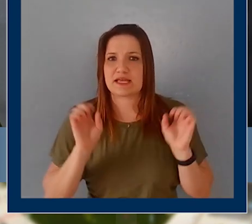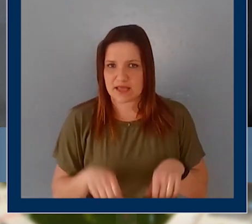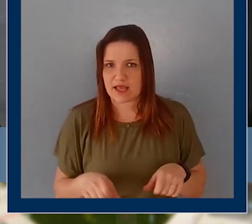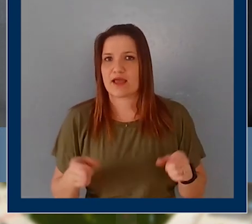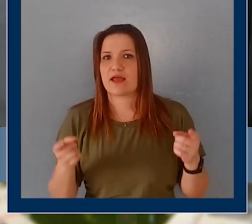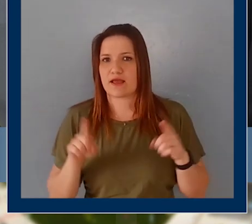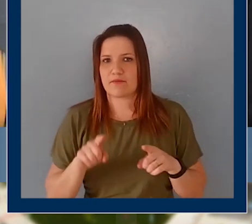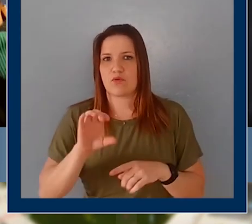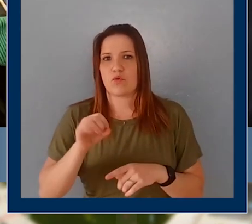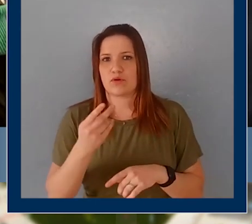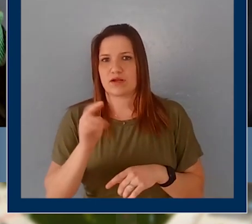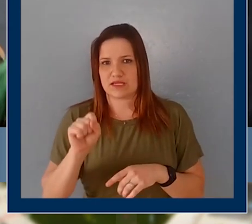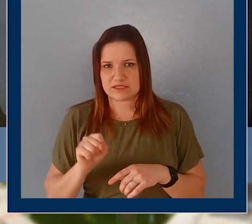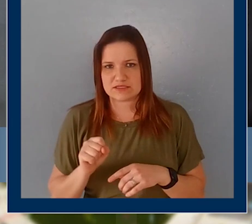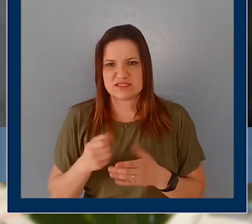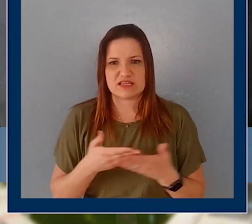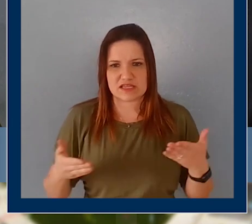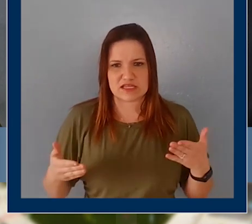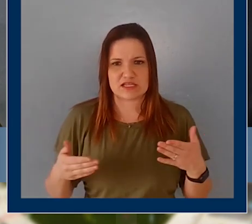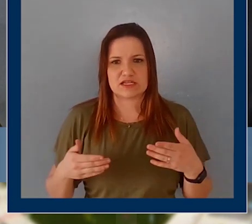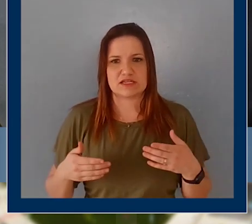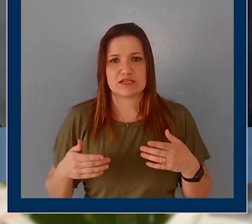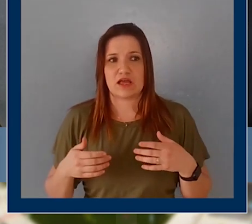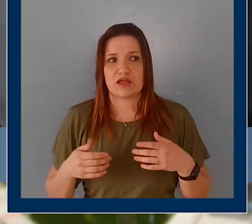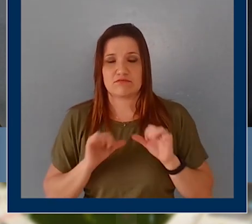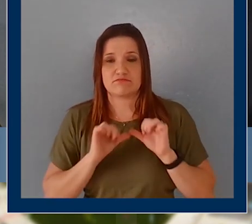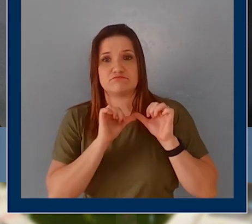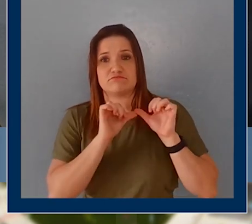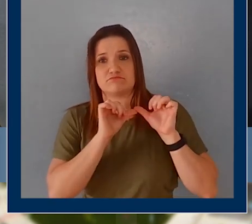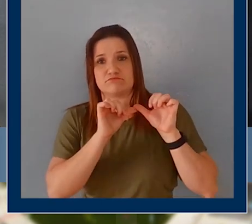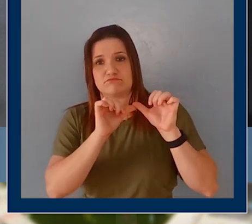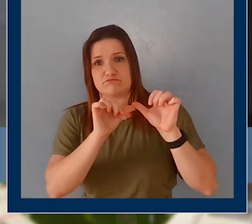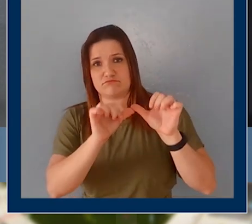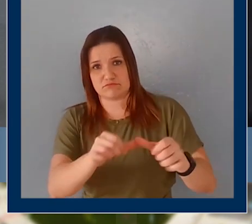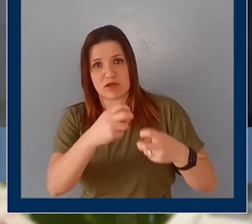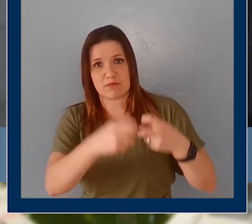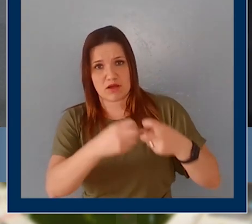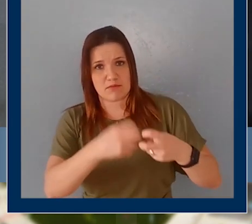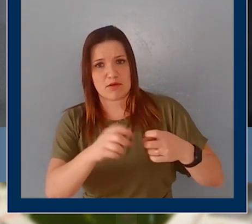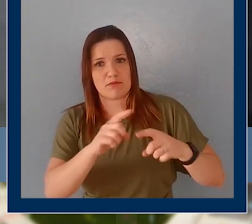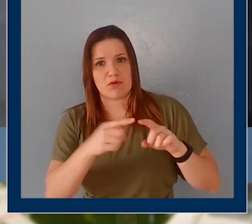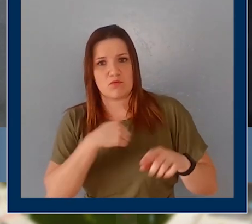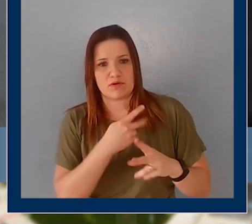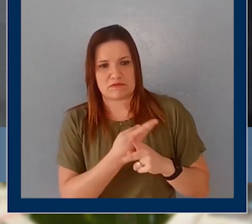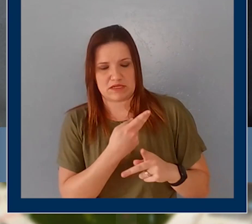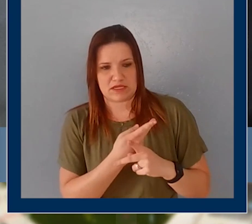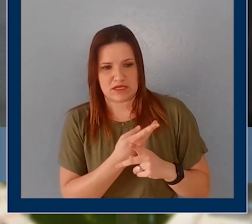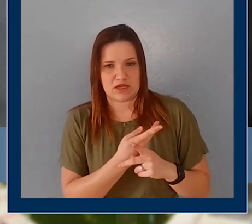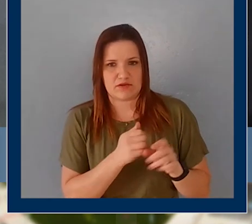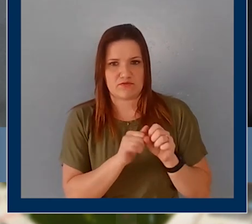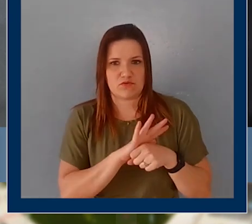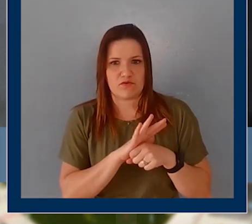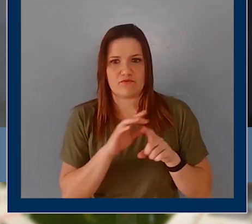speak to that. I mean, I certainly. I've read a lot about the Kawasaki disease that is